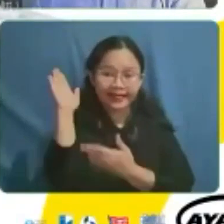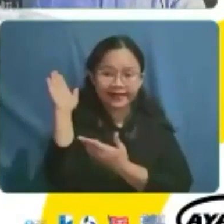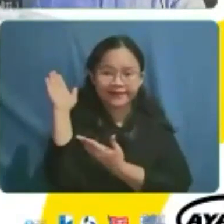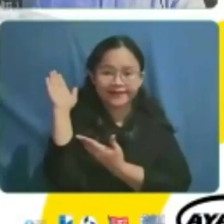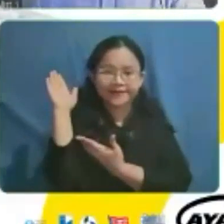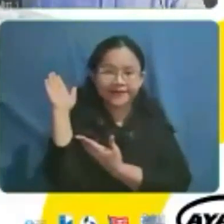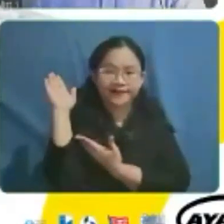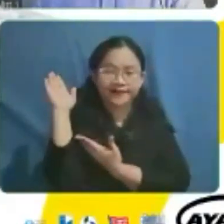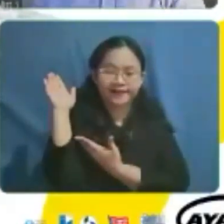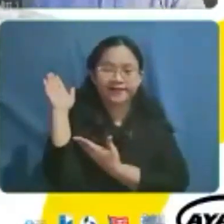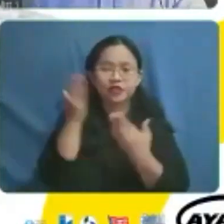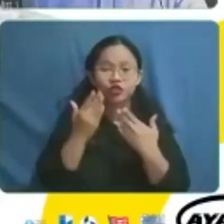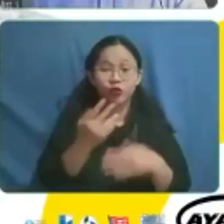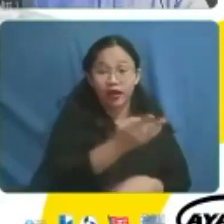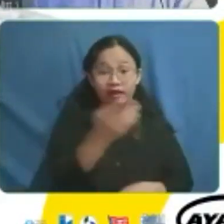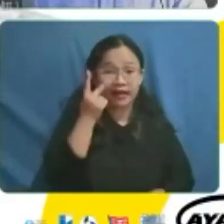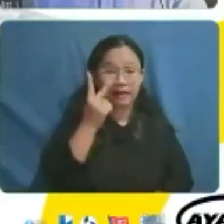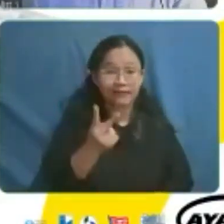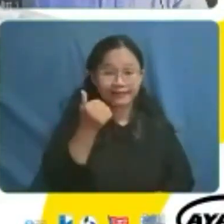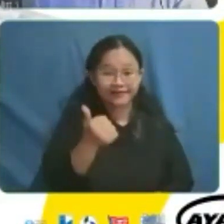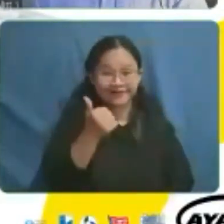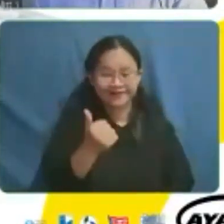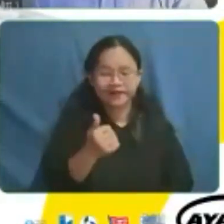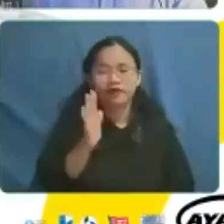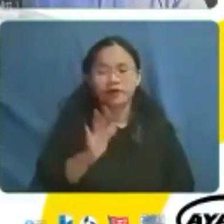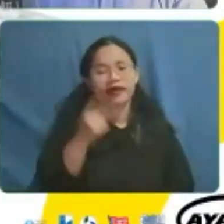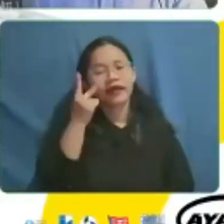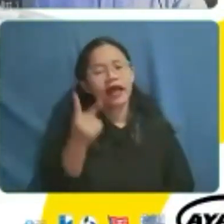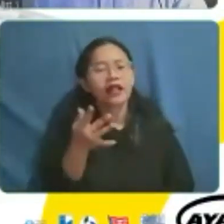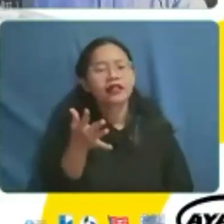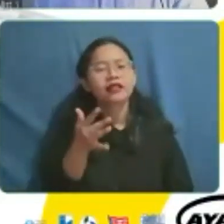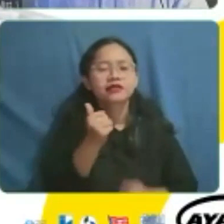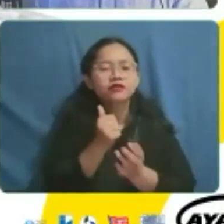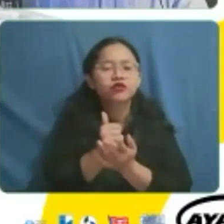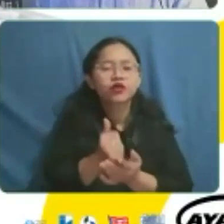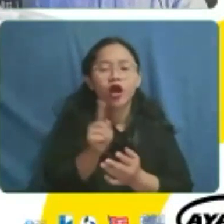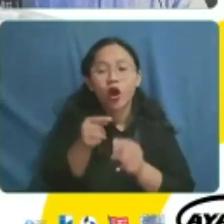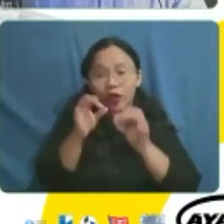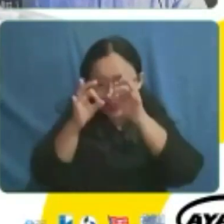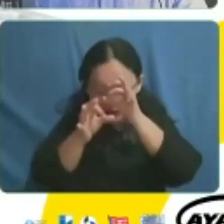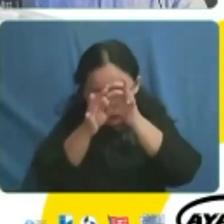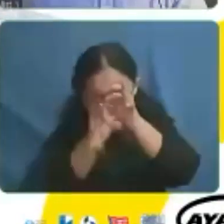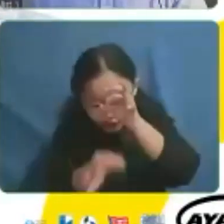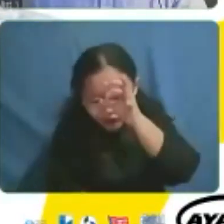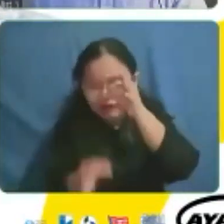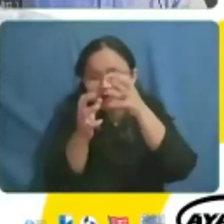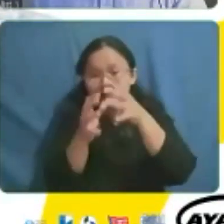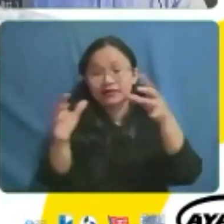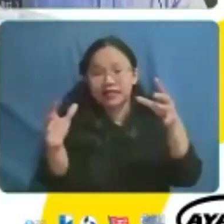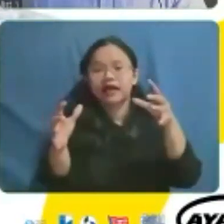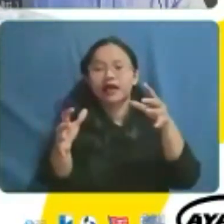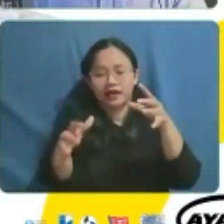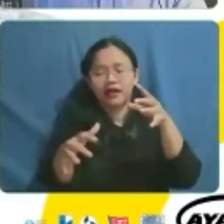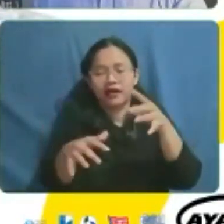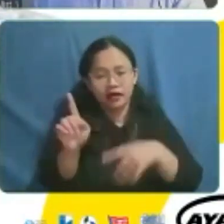elemental carbon core and surrounded by organic carbon compounds. We'll have sulfates and nitrates around it.